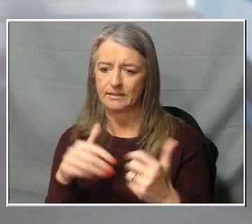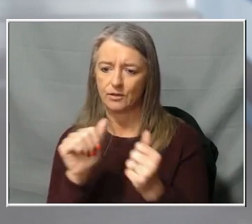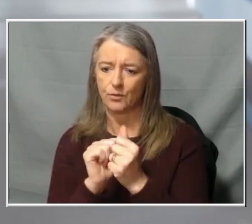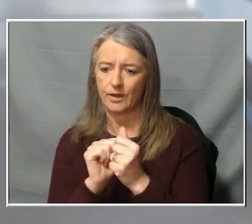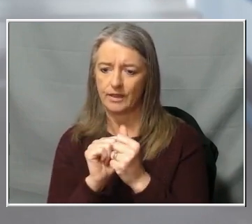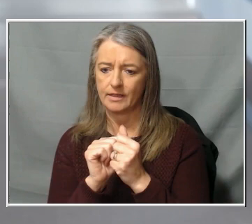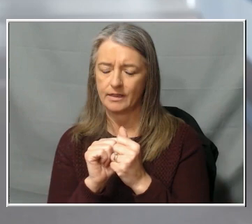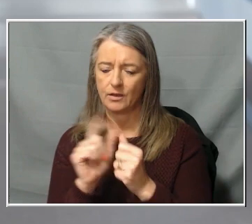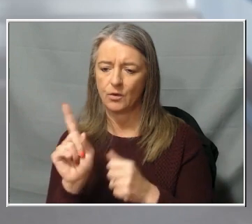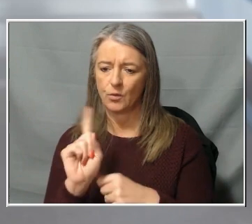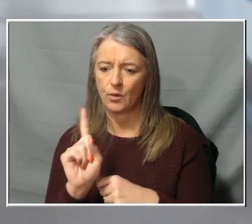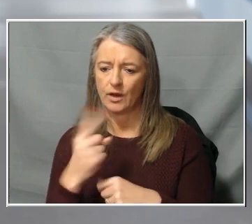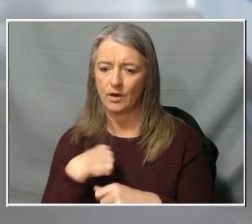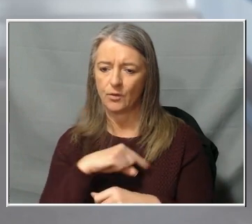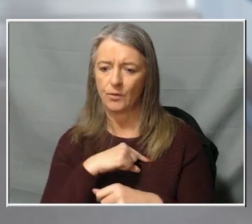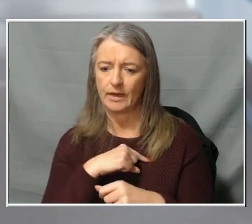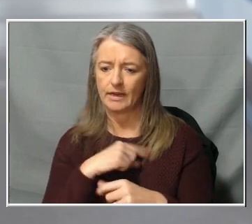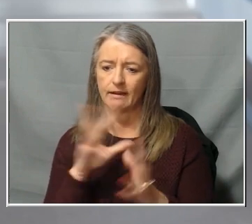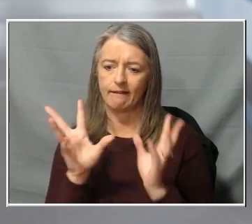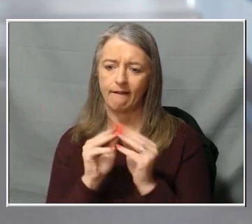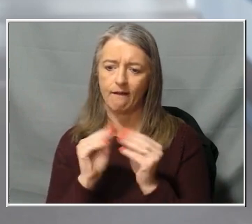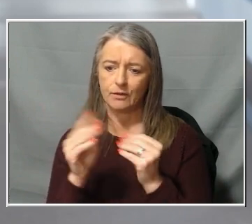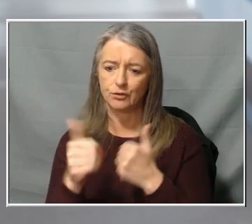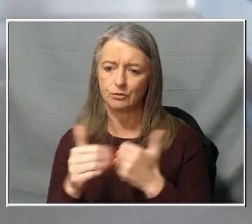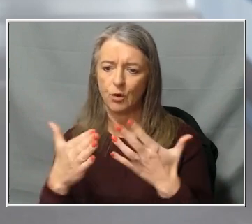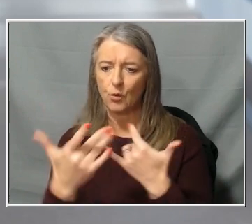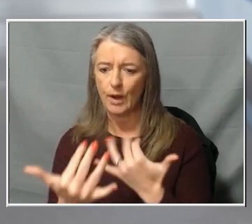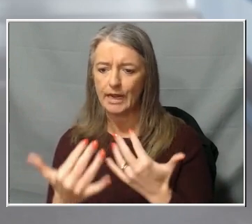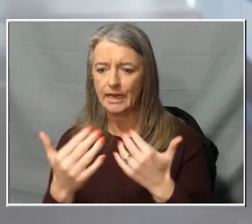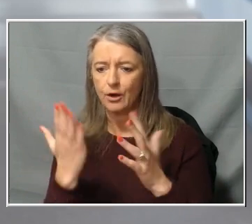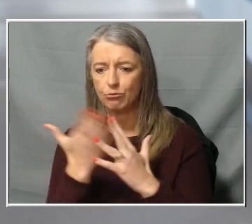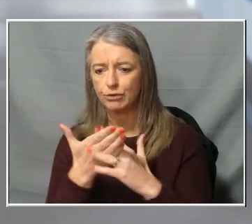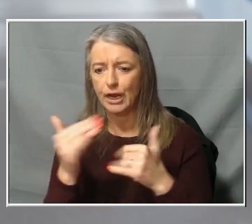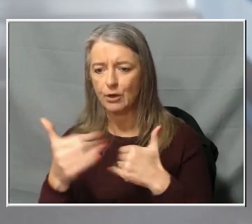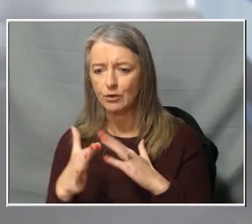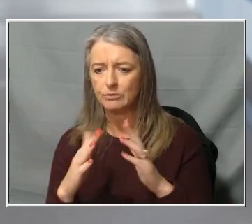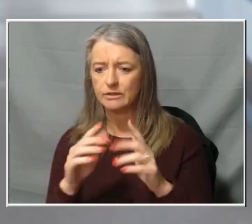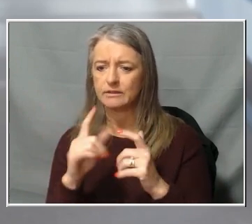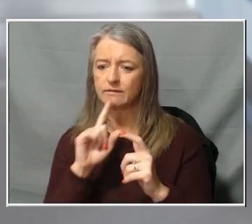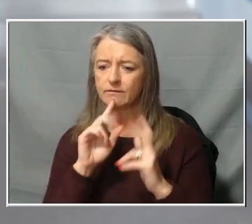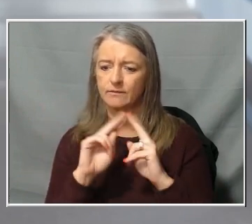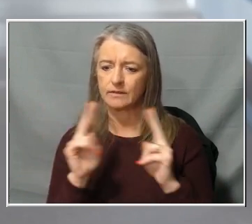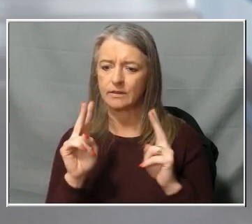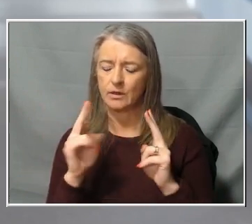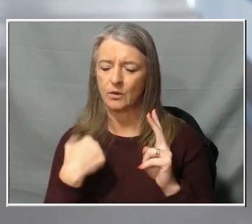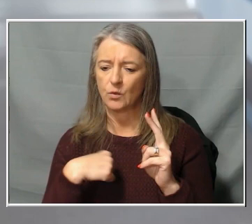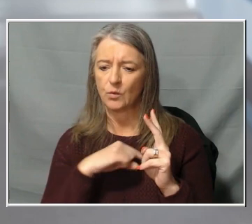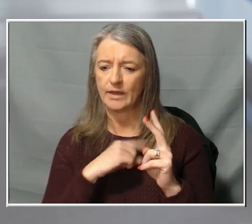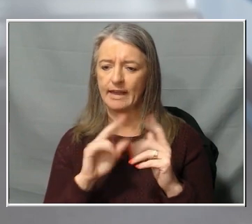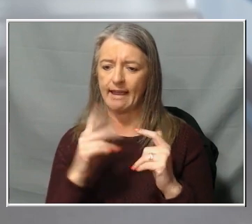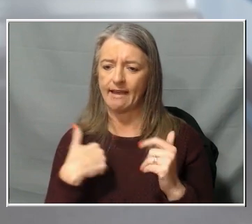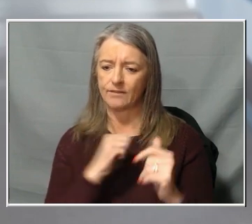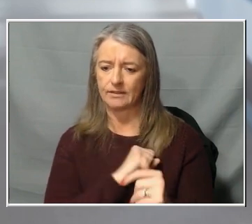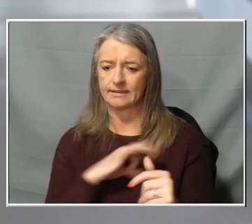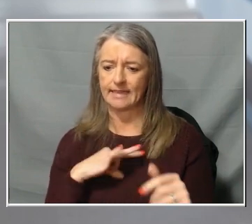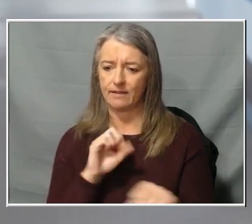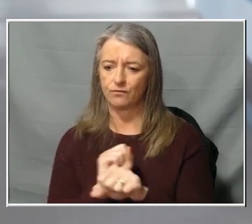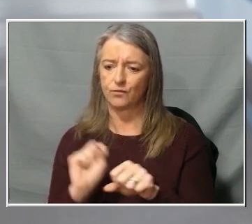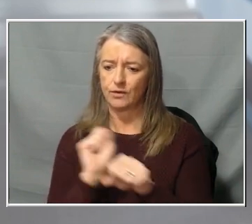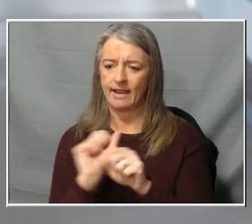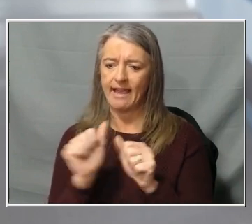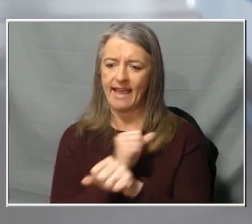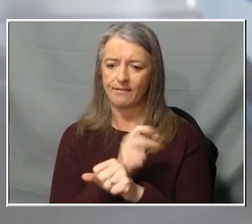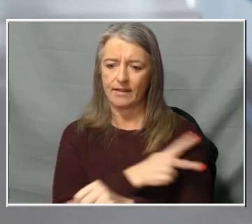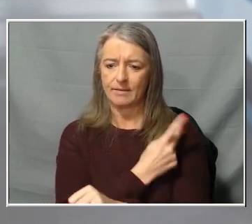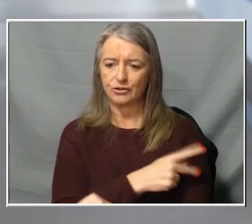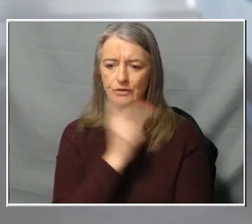where we like our conference rooms, our waiting rooms, our break rooms, or things like that, where we kind of have our staff work. So everything the patient sees